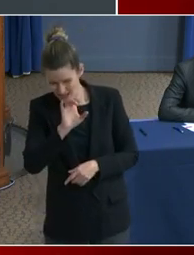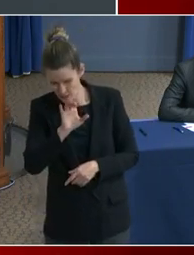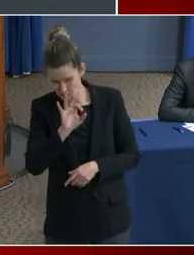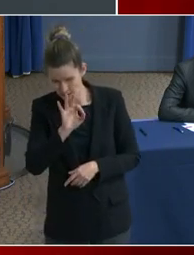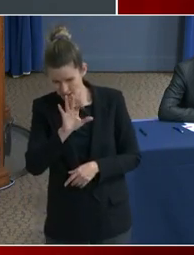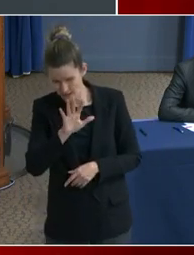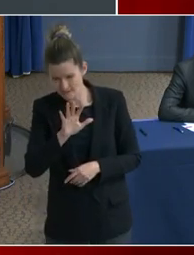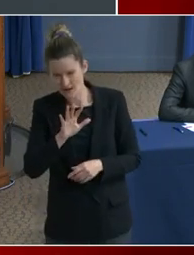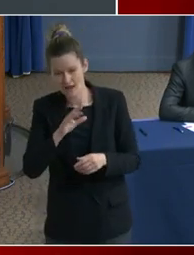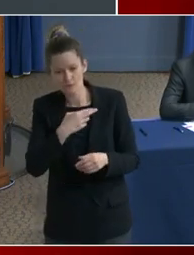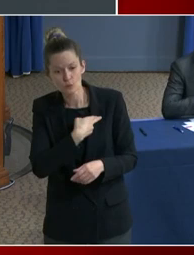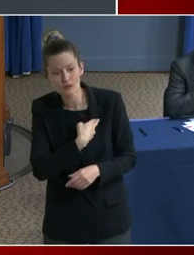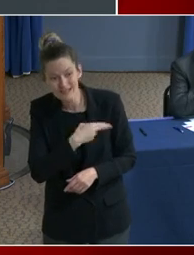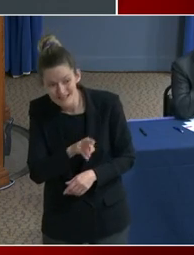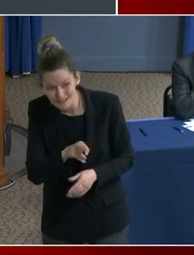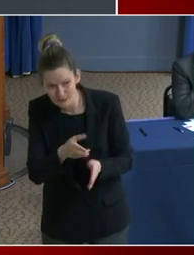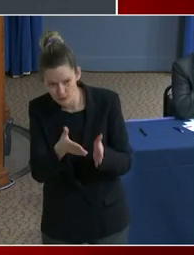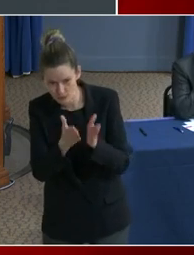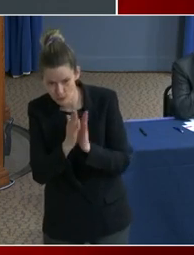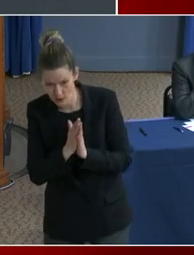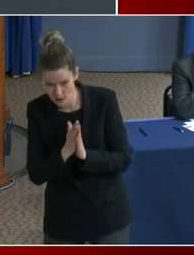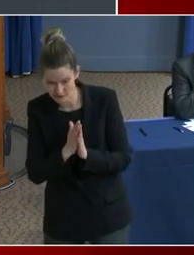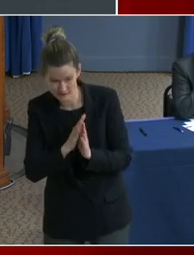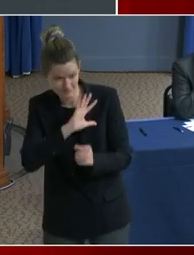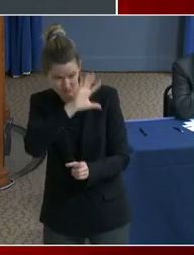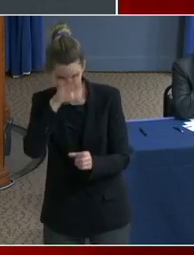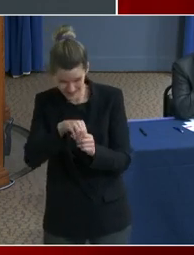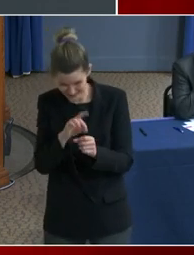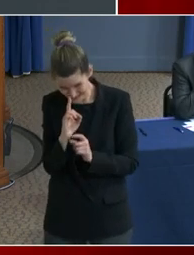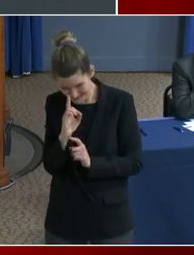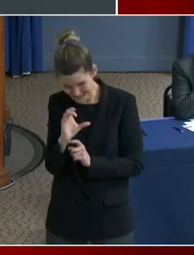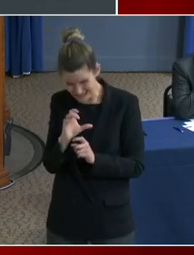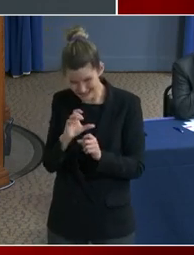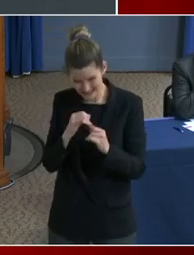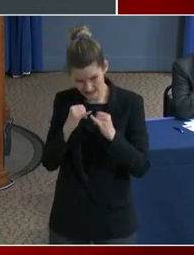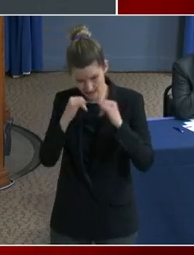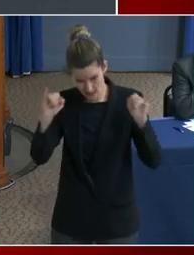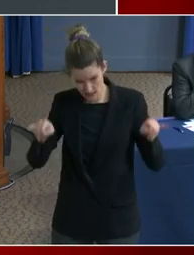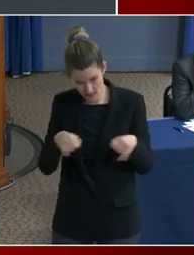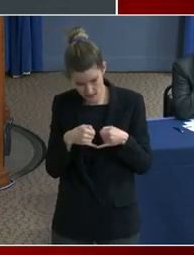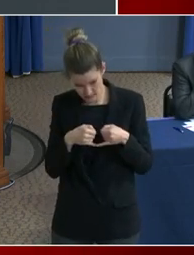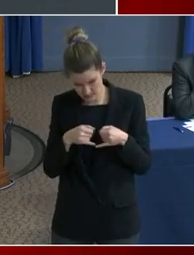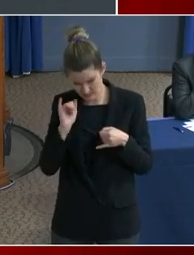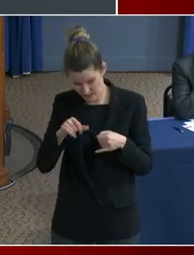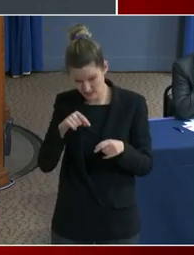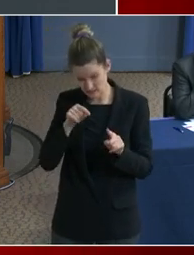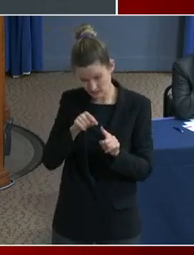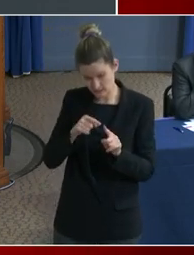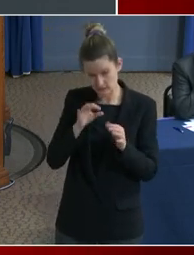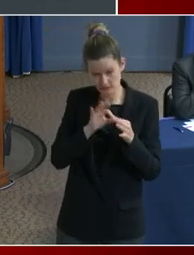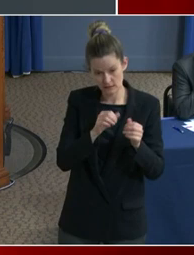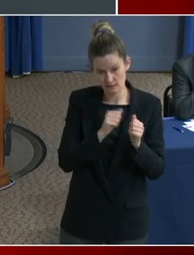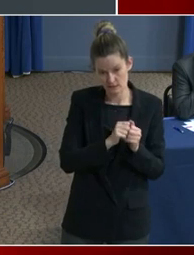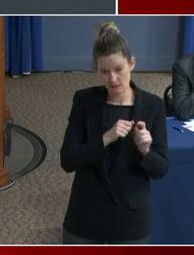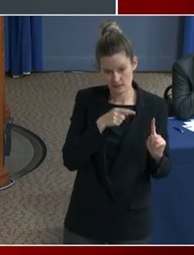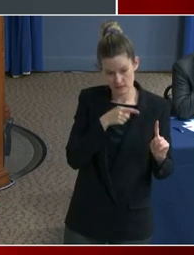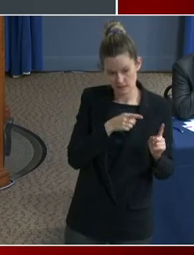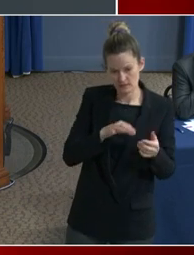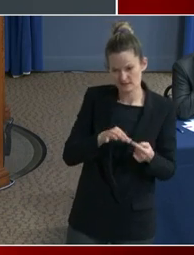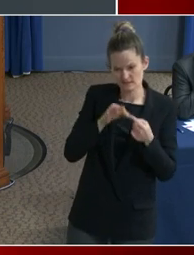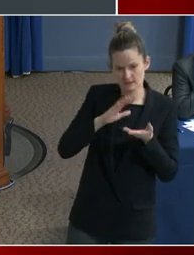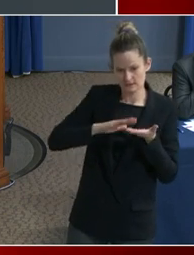government. About 402 of those are religious exemption requests that pertain to the educational workers,